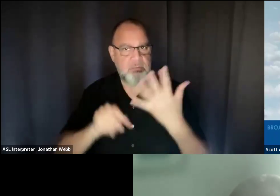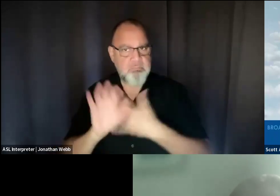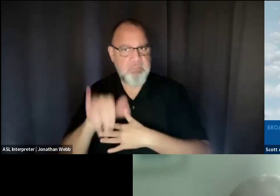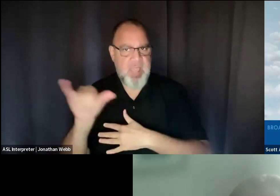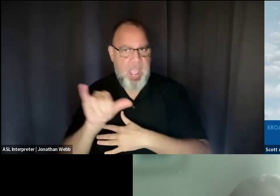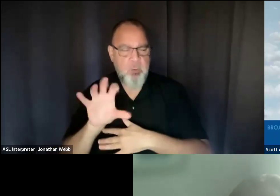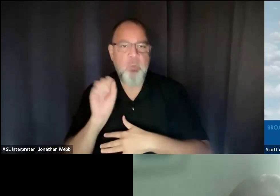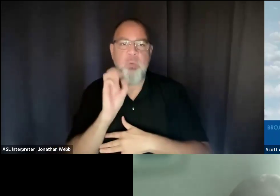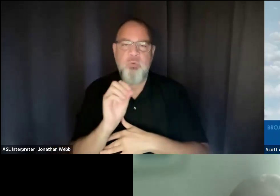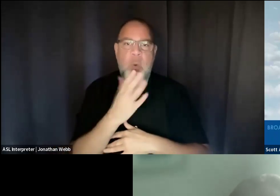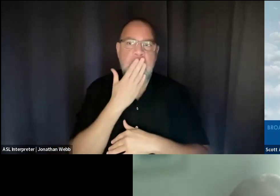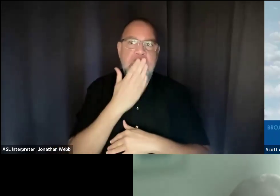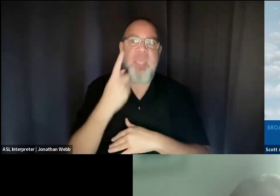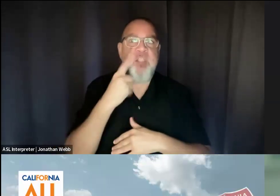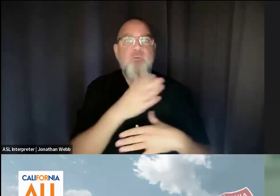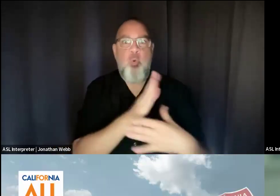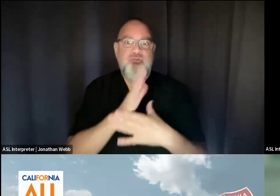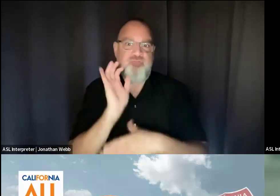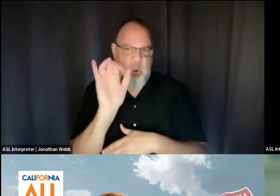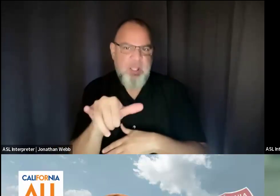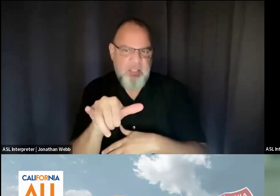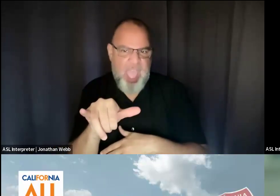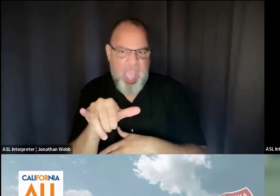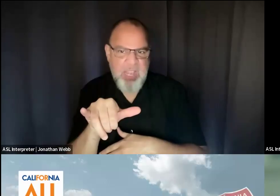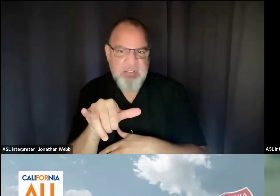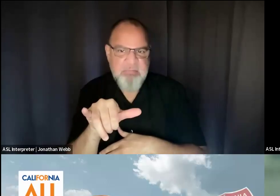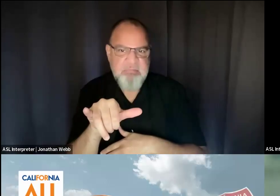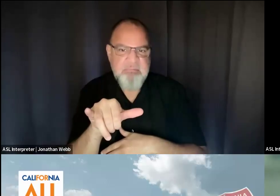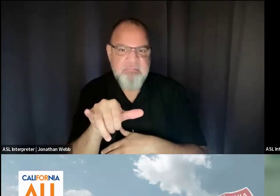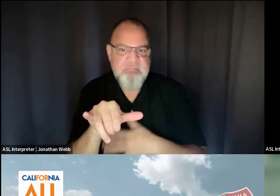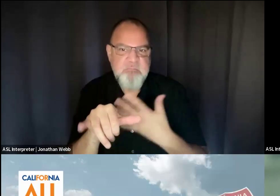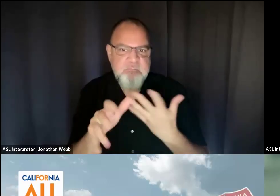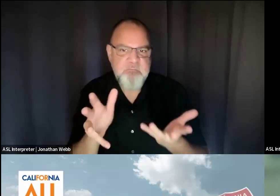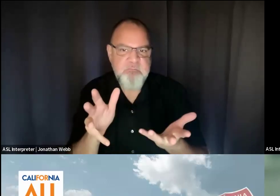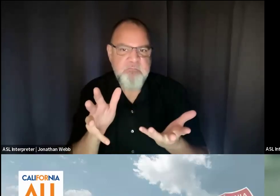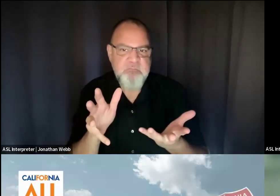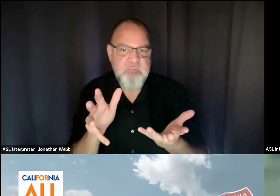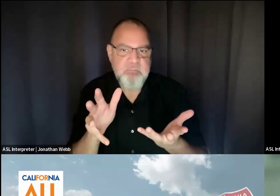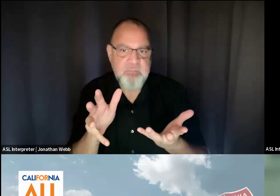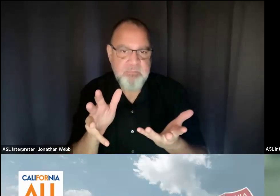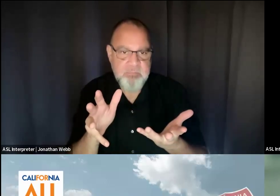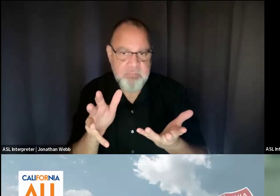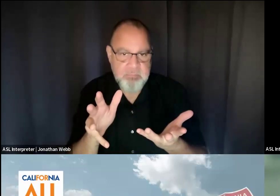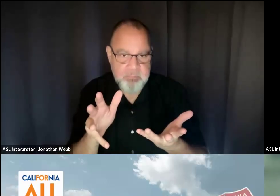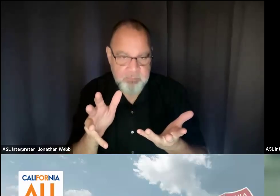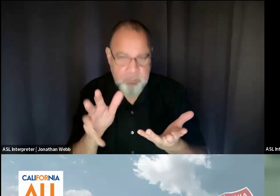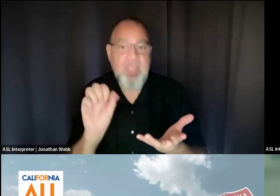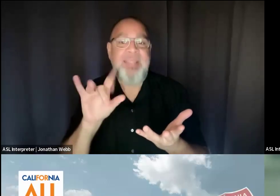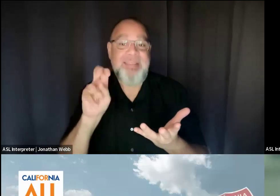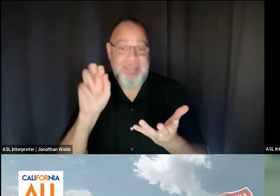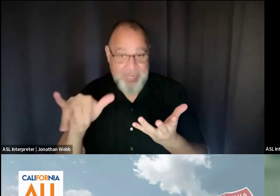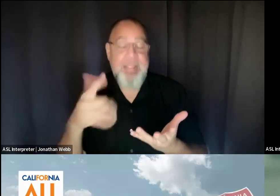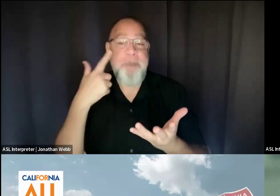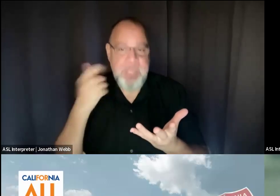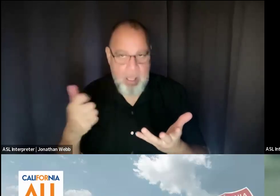thank you for sharing that. You know, uh, Cindy, because Scenic, as you know, is